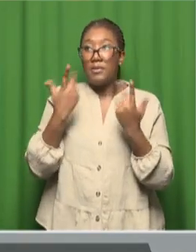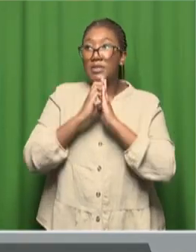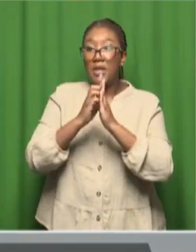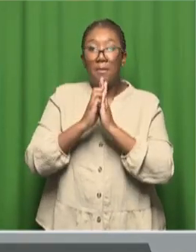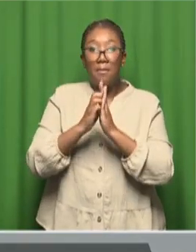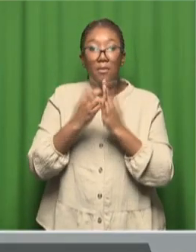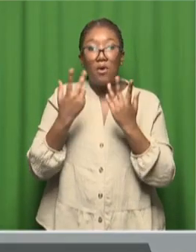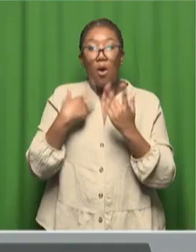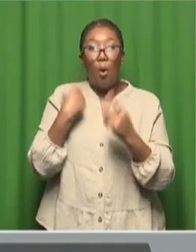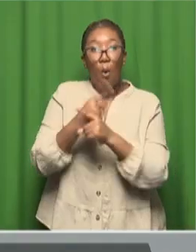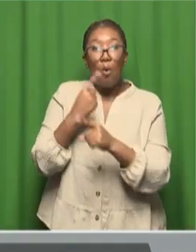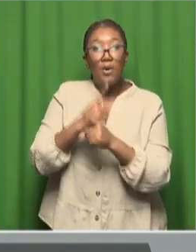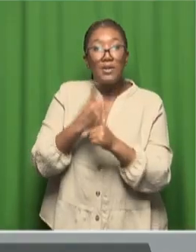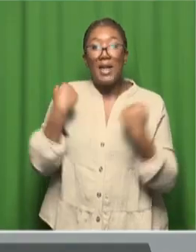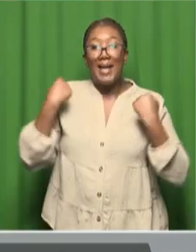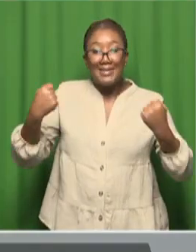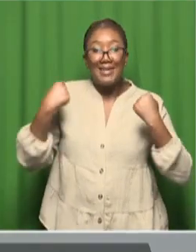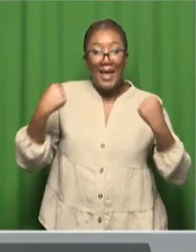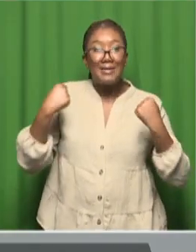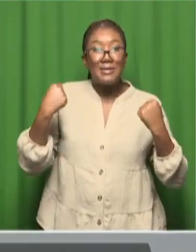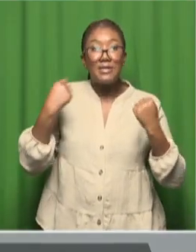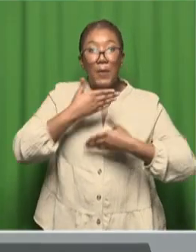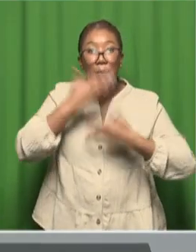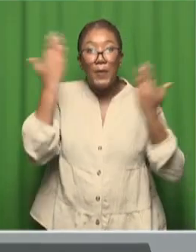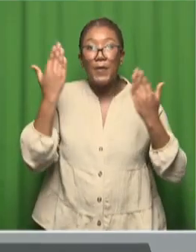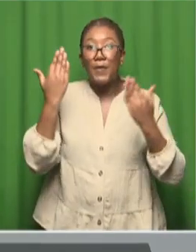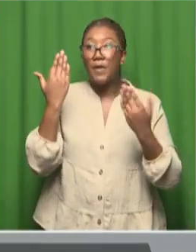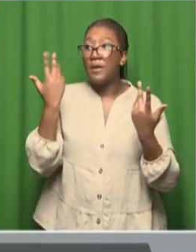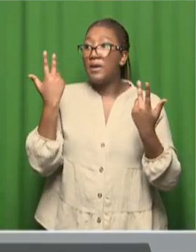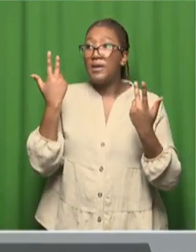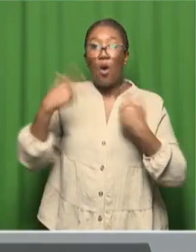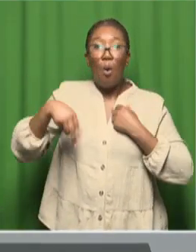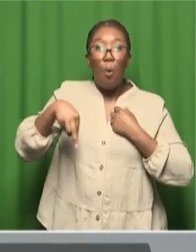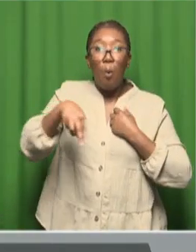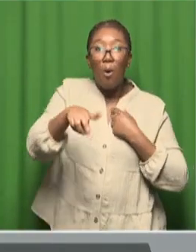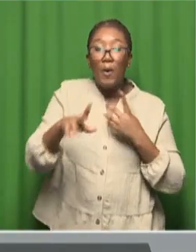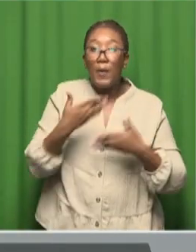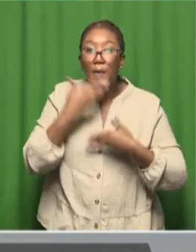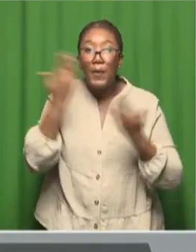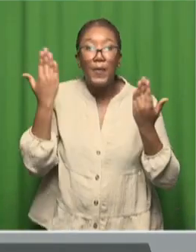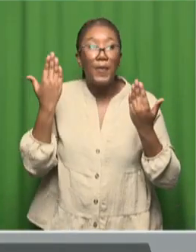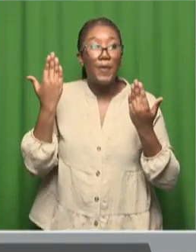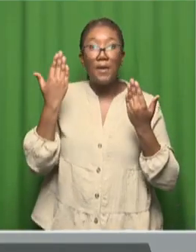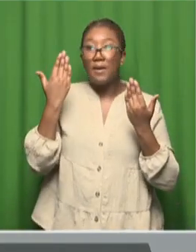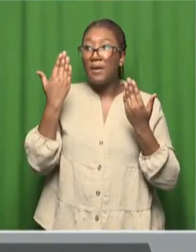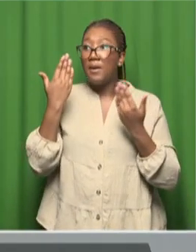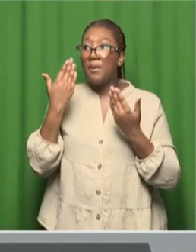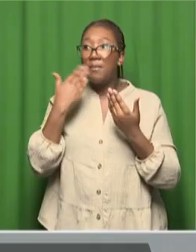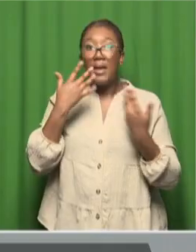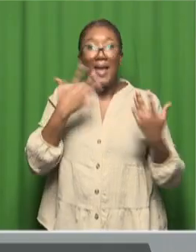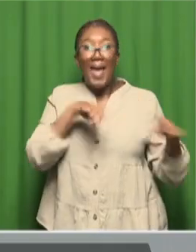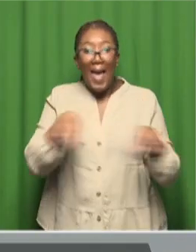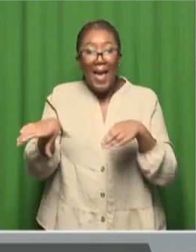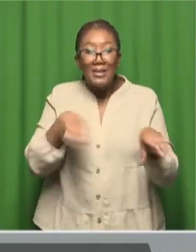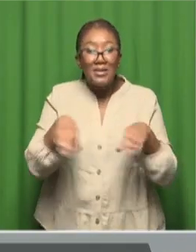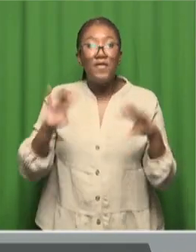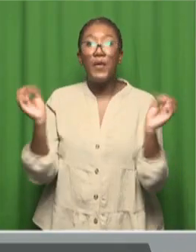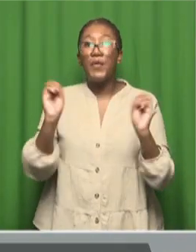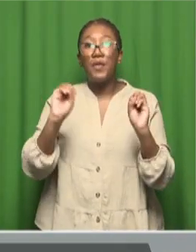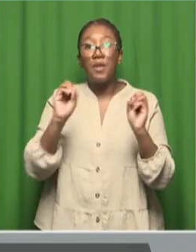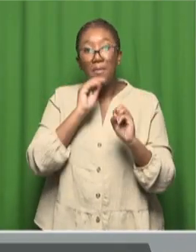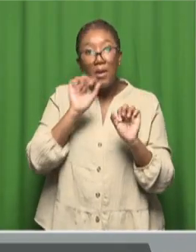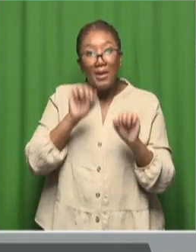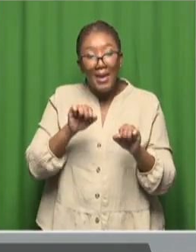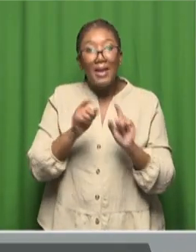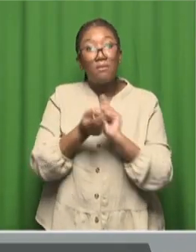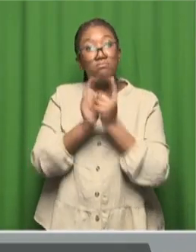being a couch potato, not exercising, not leading active lives, all of this then makes your body incapable of utilizing